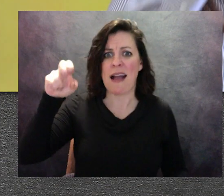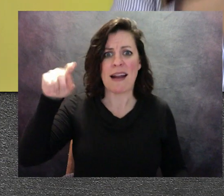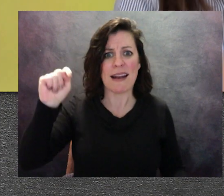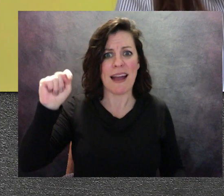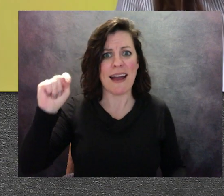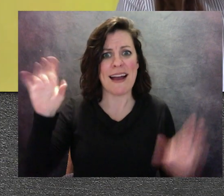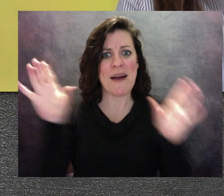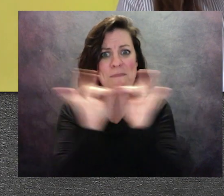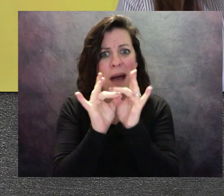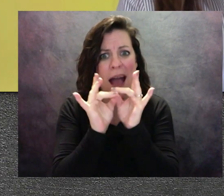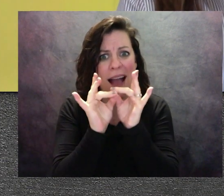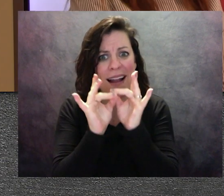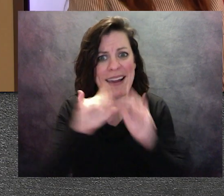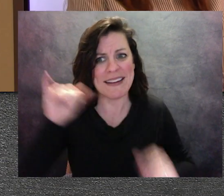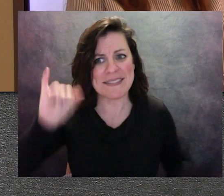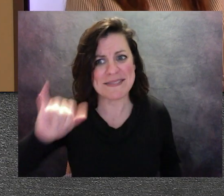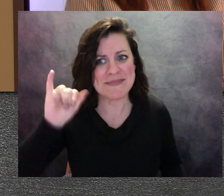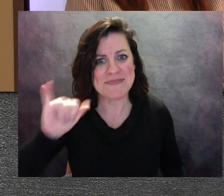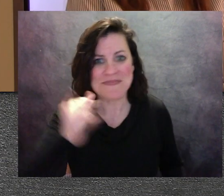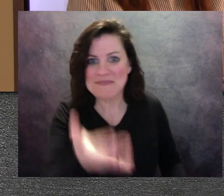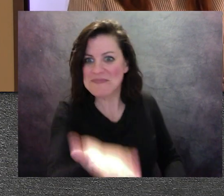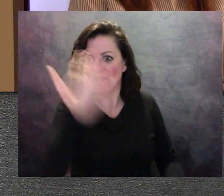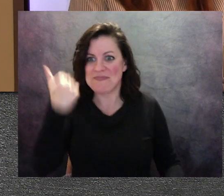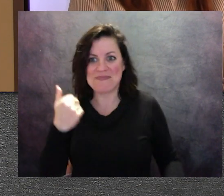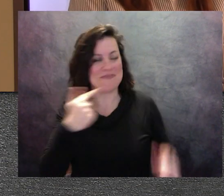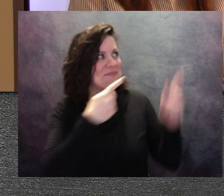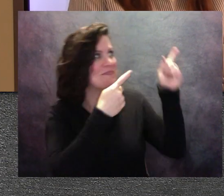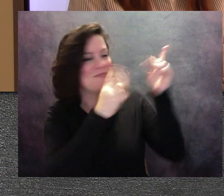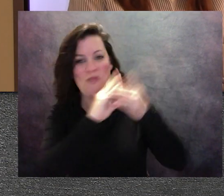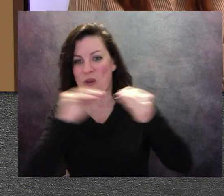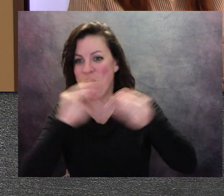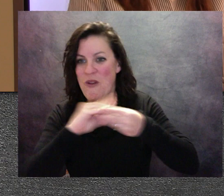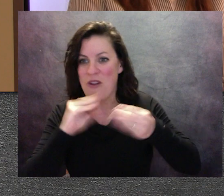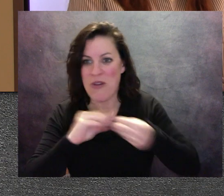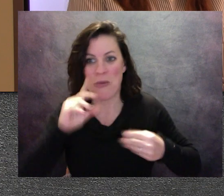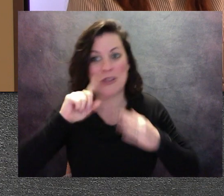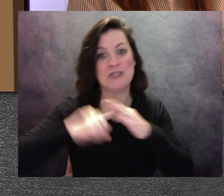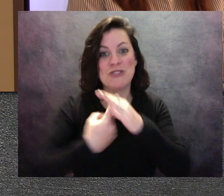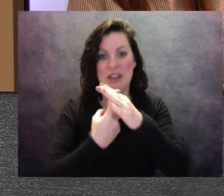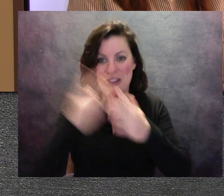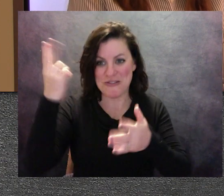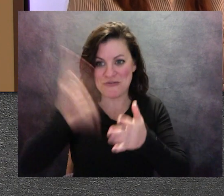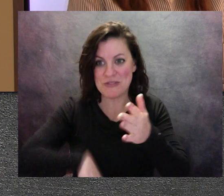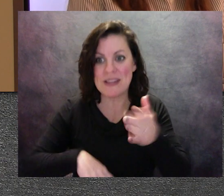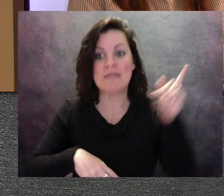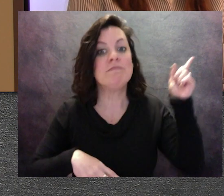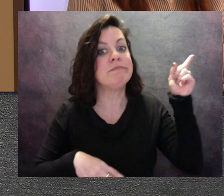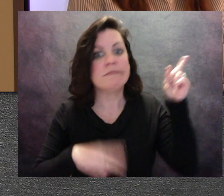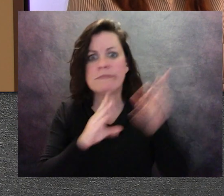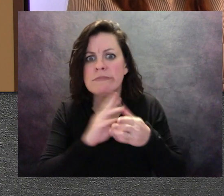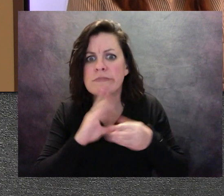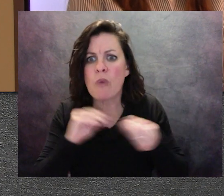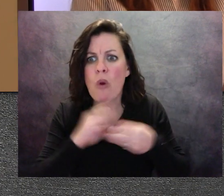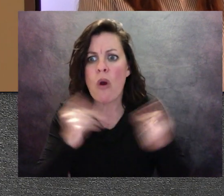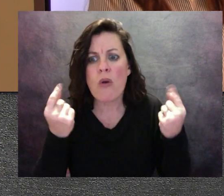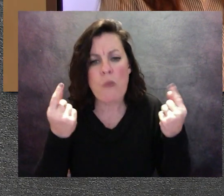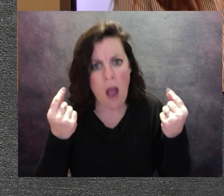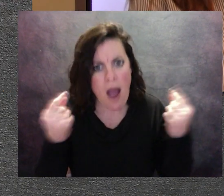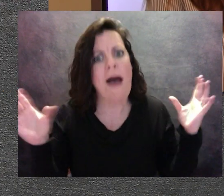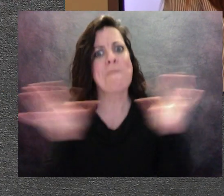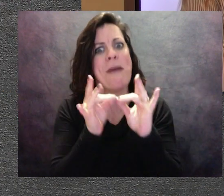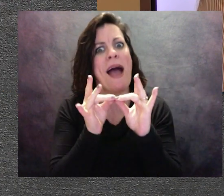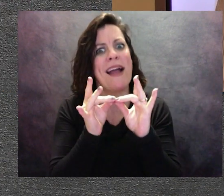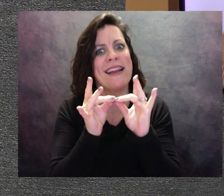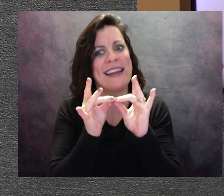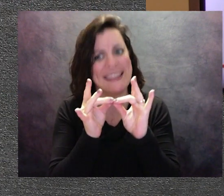with me. I am going to read you a story about magnets. What